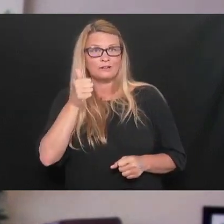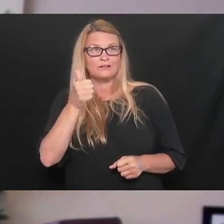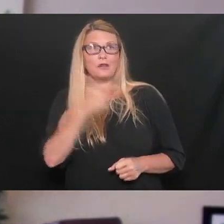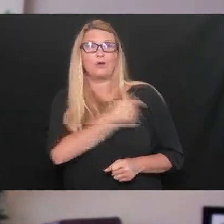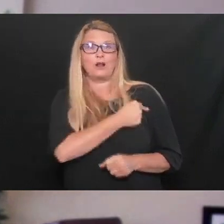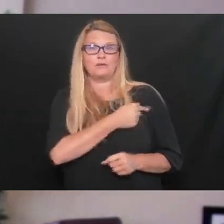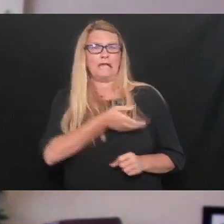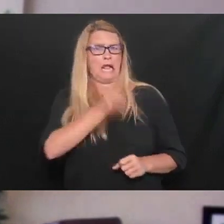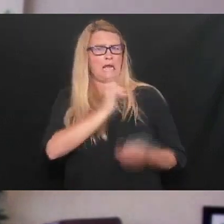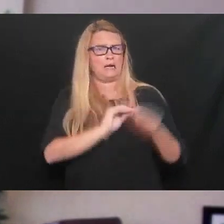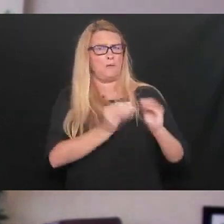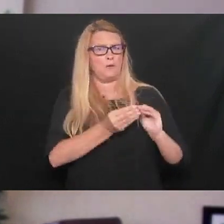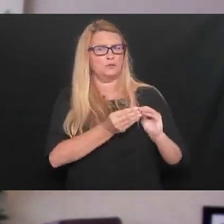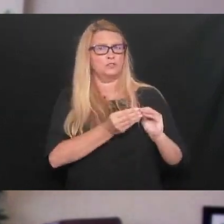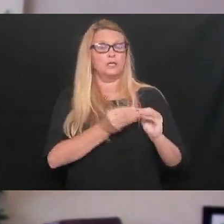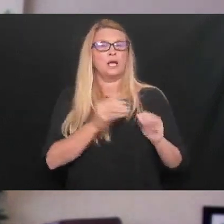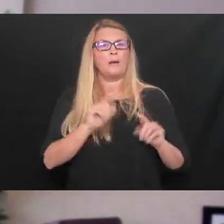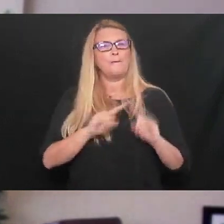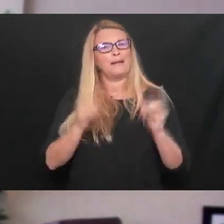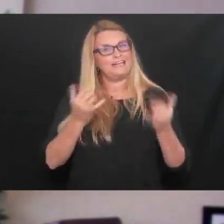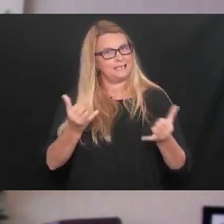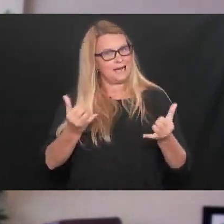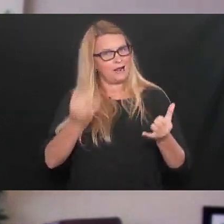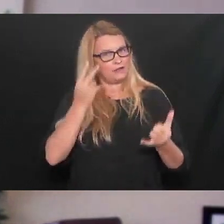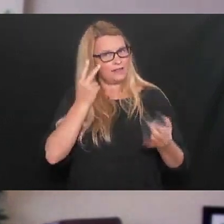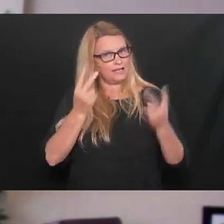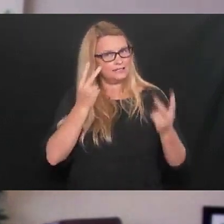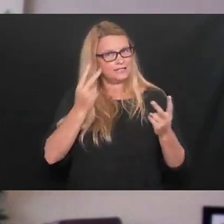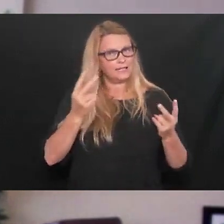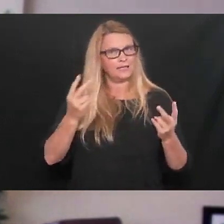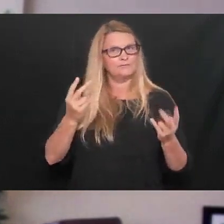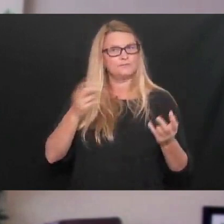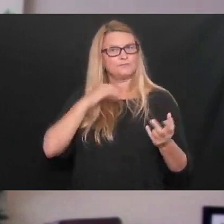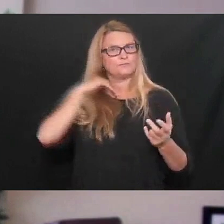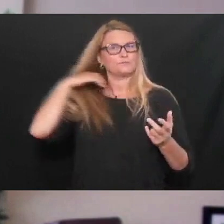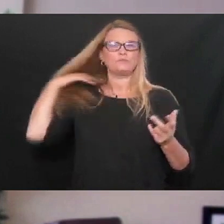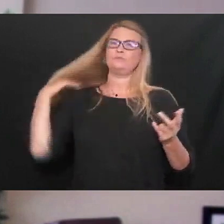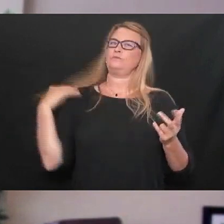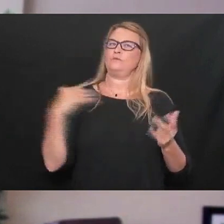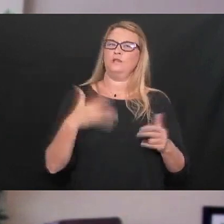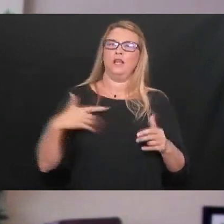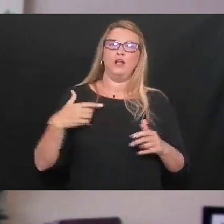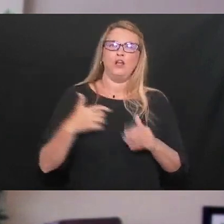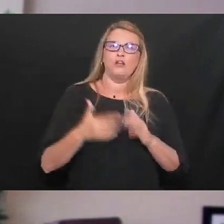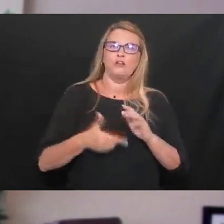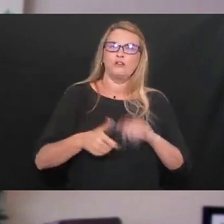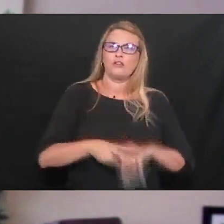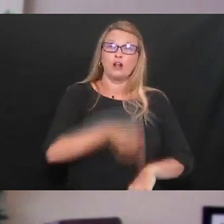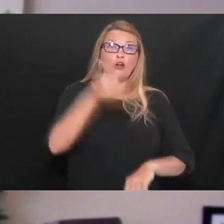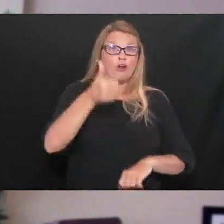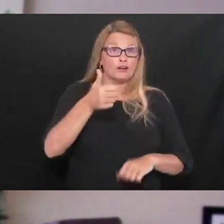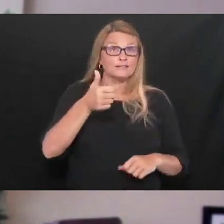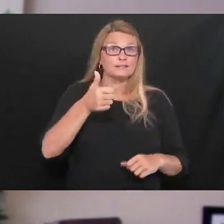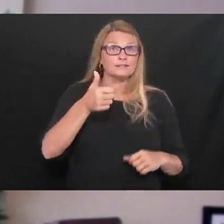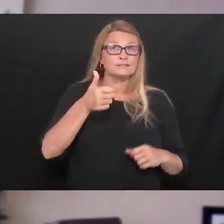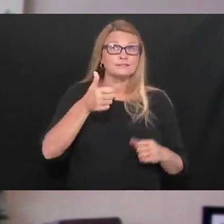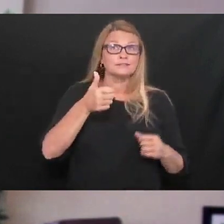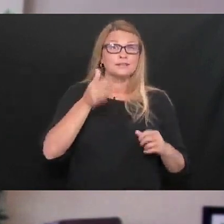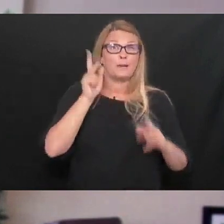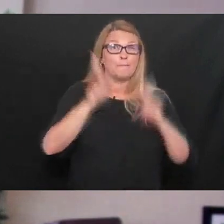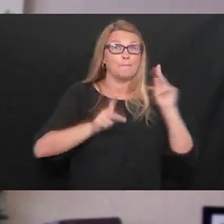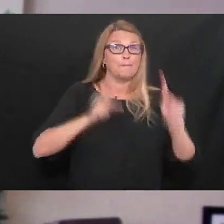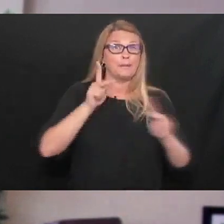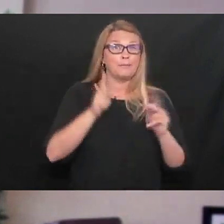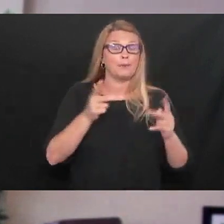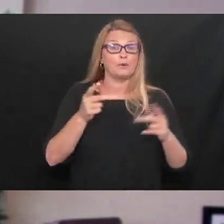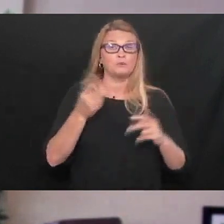rate. And what they found was, as they started to look, that the longer it had been since people had gotten their vaccine, and they looked